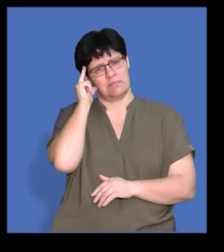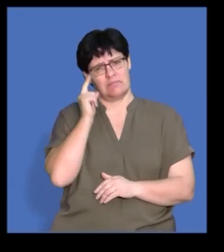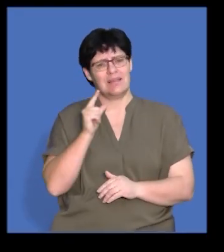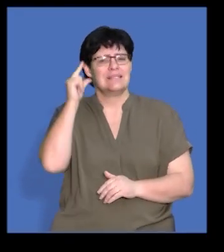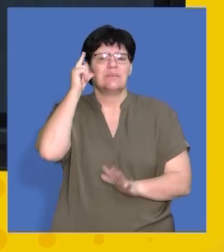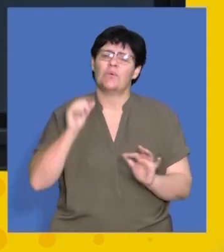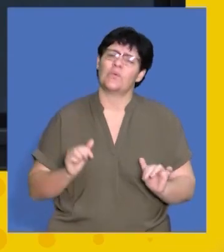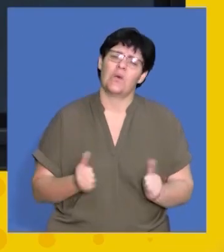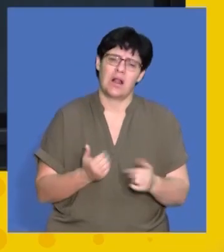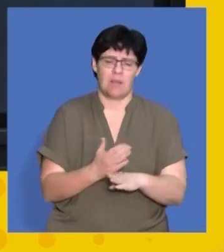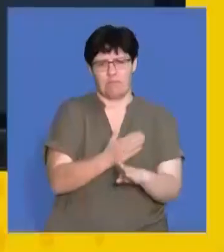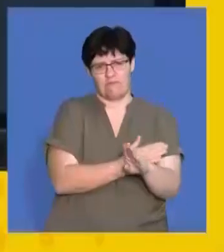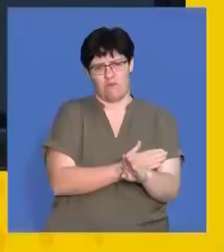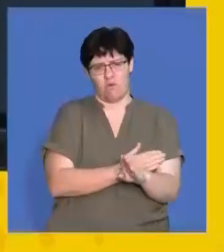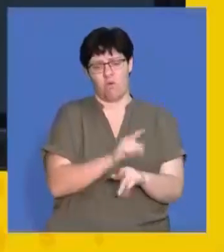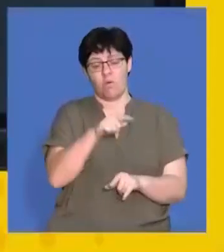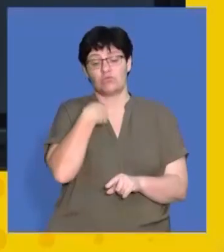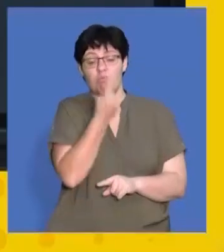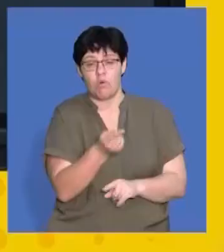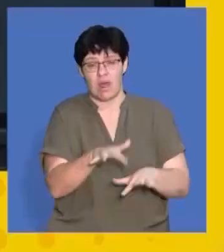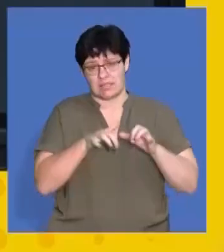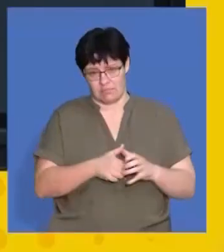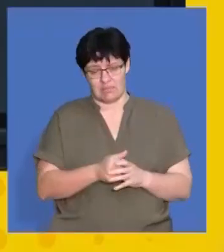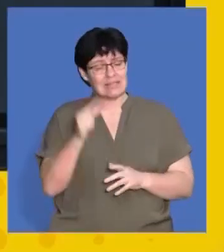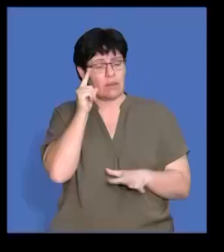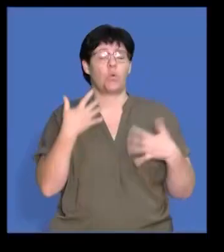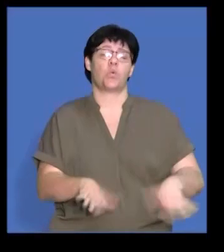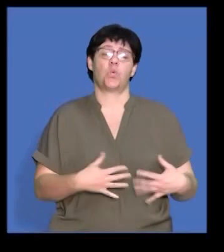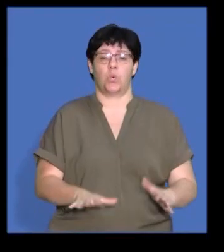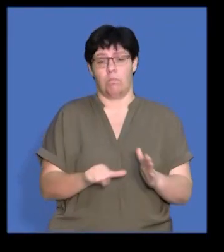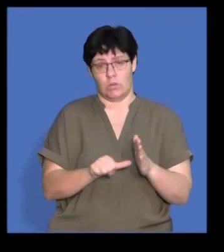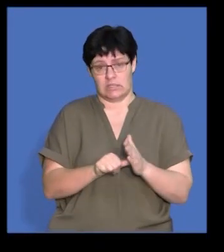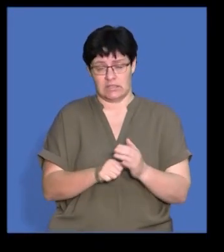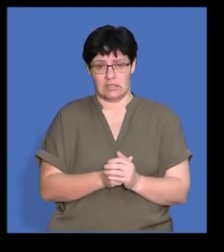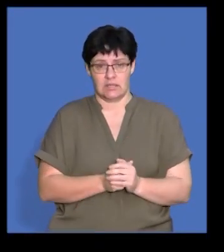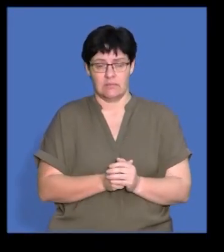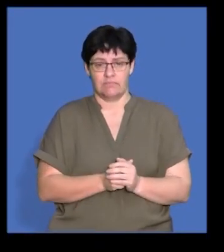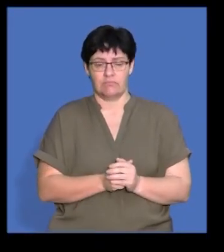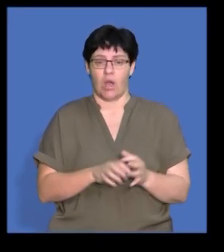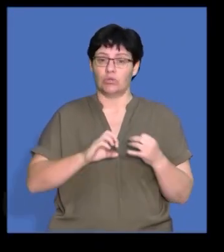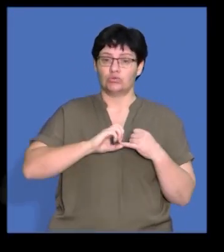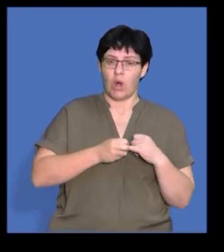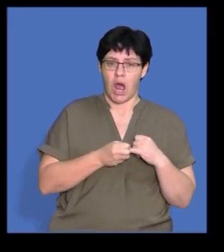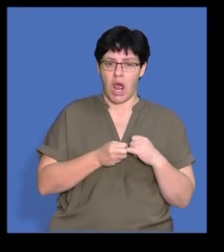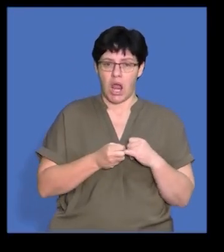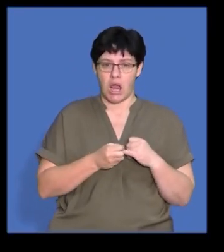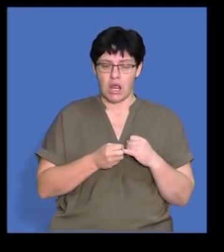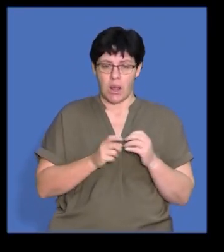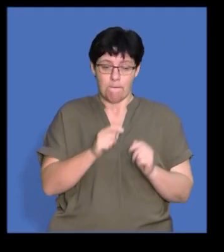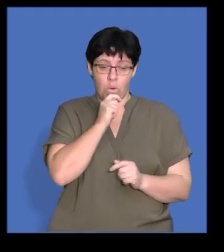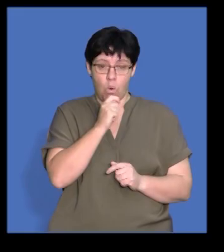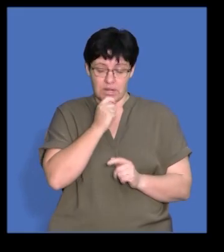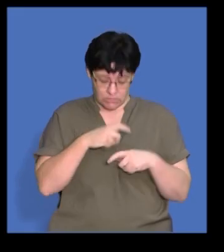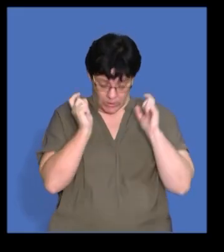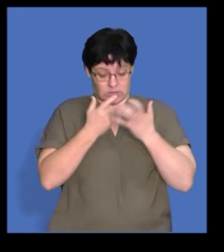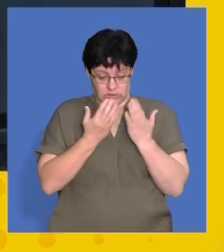sleep well the night before your exam. Sleep is the most important thing for you. Don't try and cram during the morning of